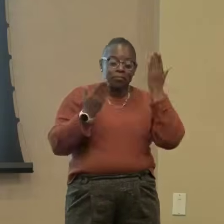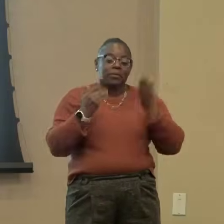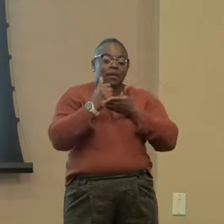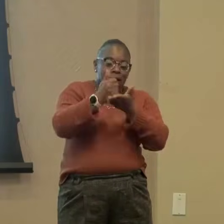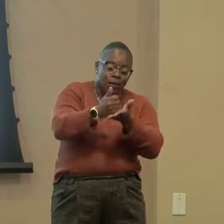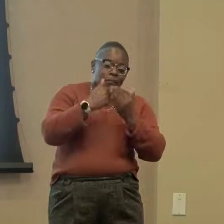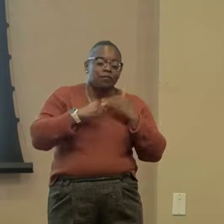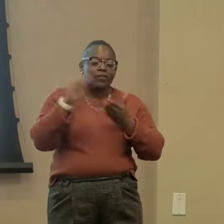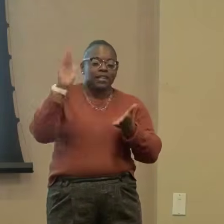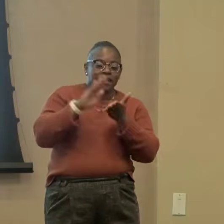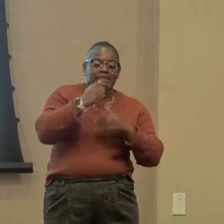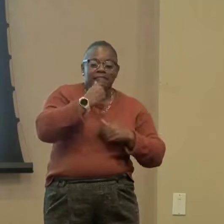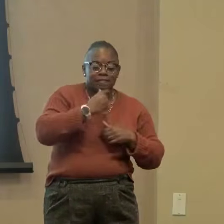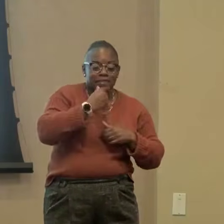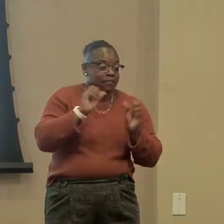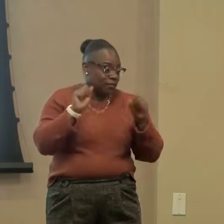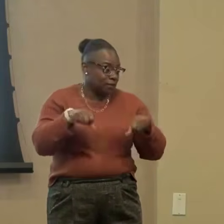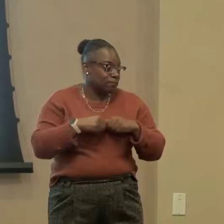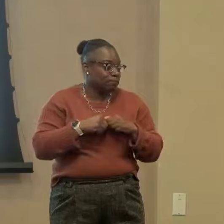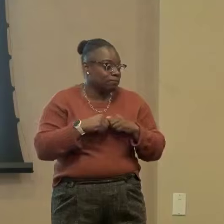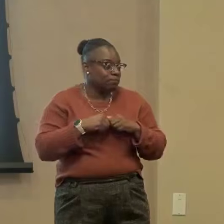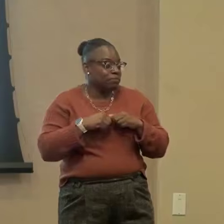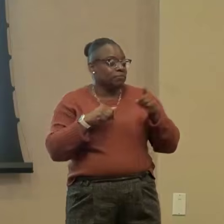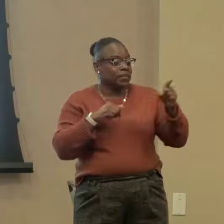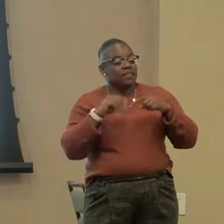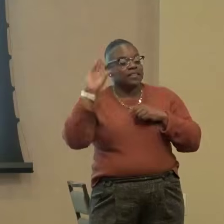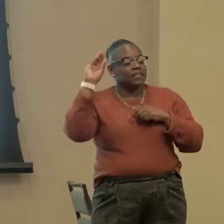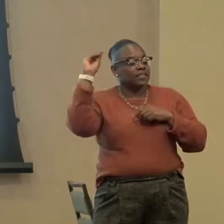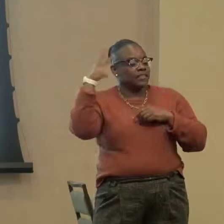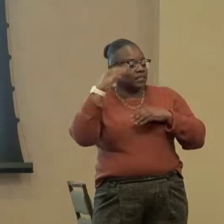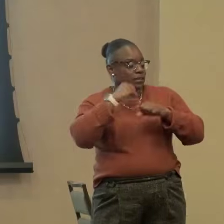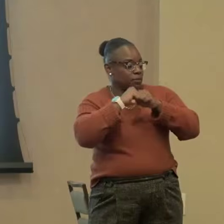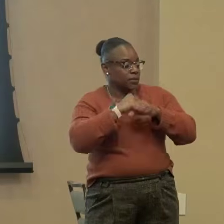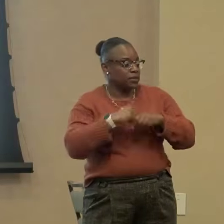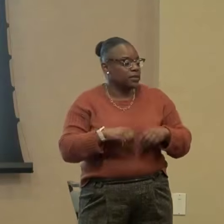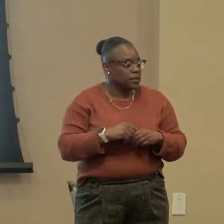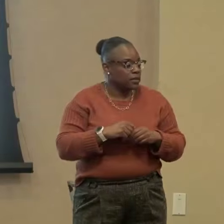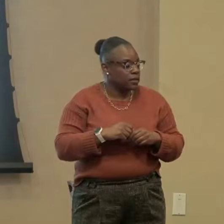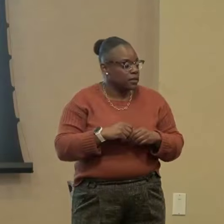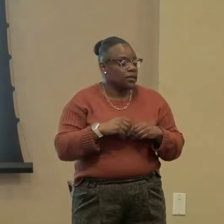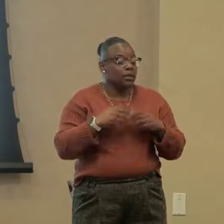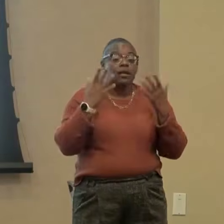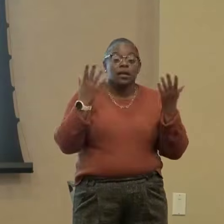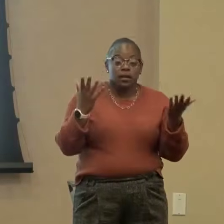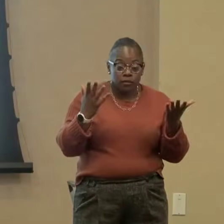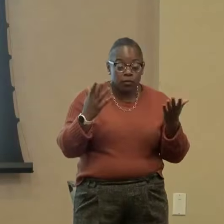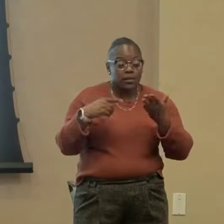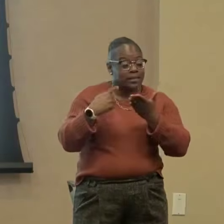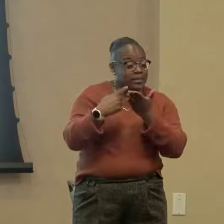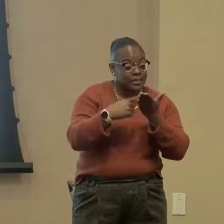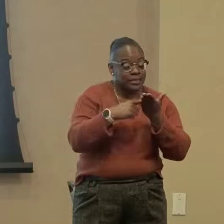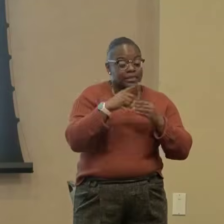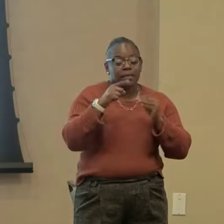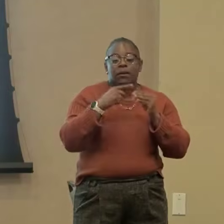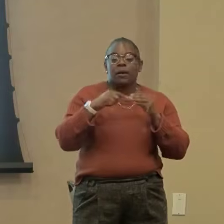thinning. And that's the sun protection aspect of it. Now, if you want to take another direction and talk about what we